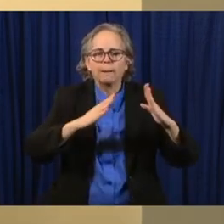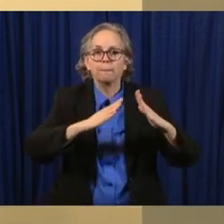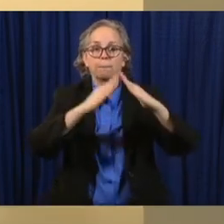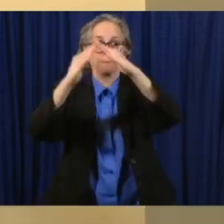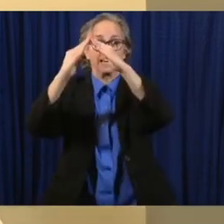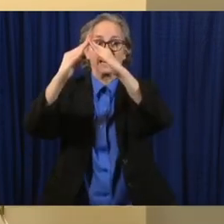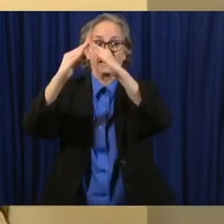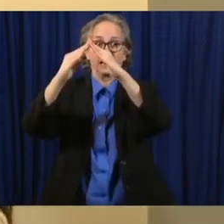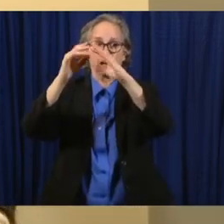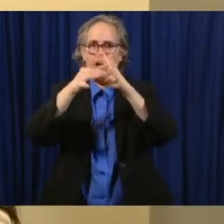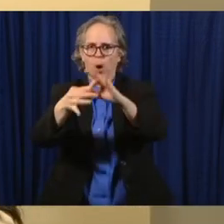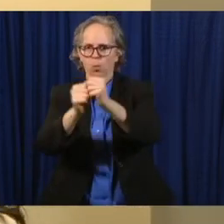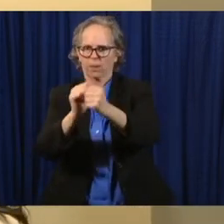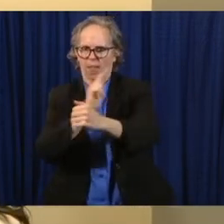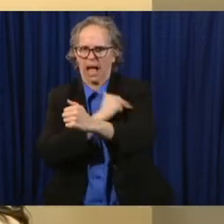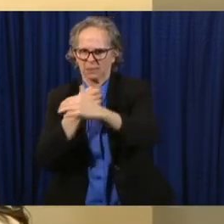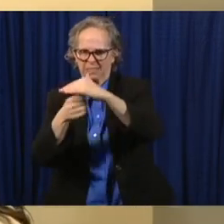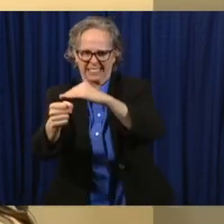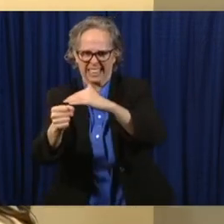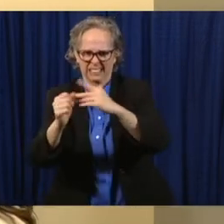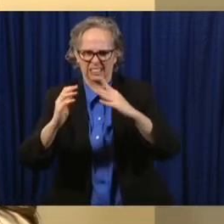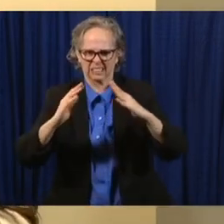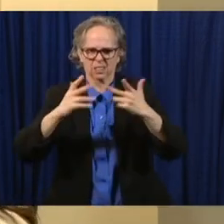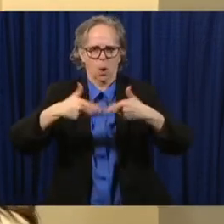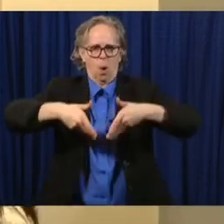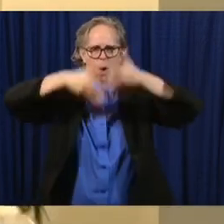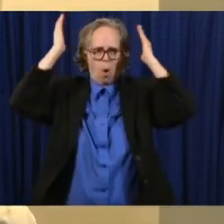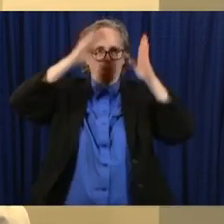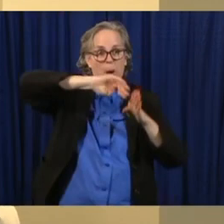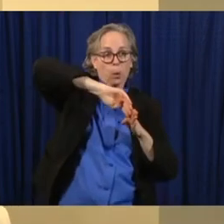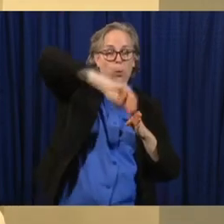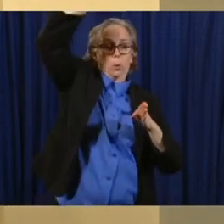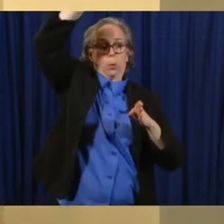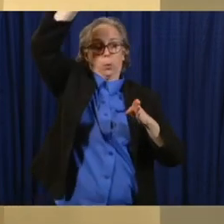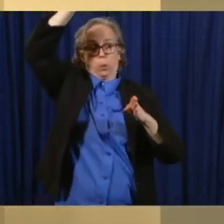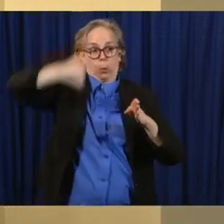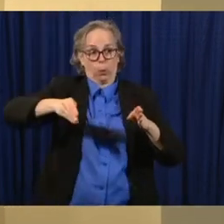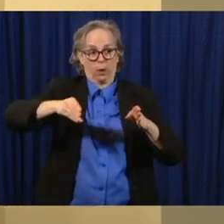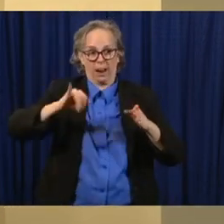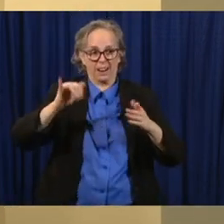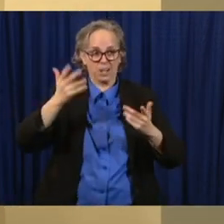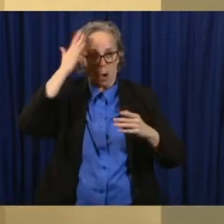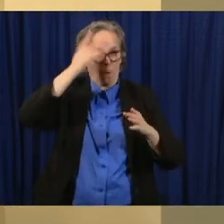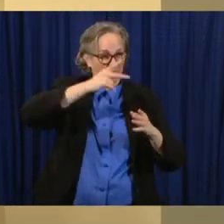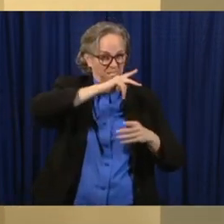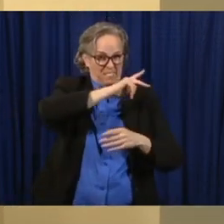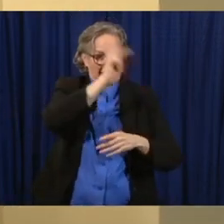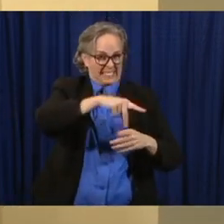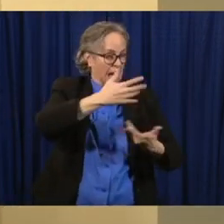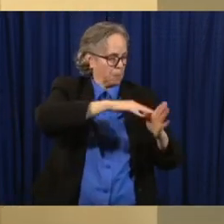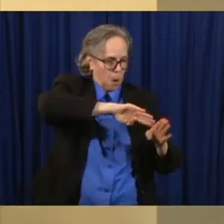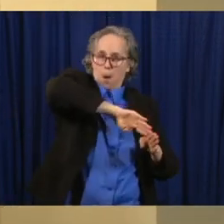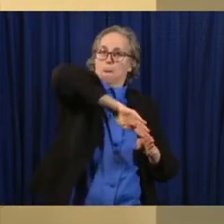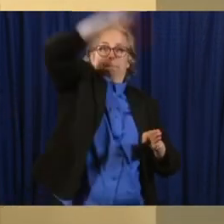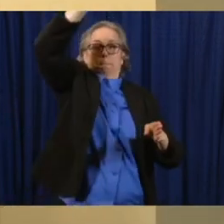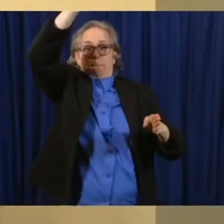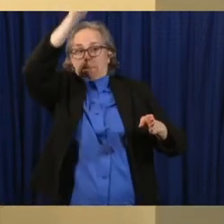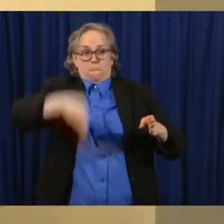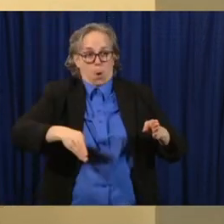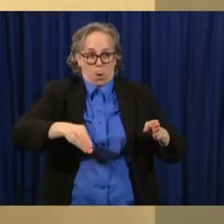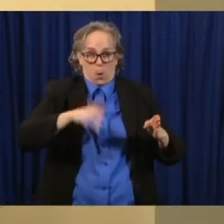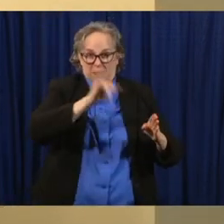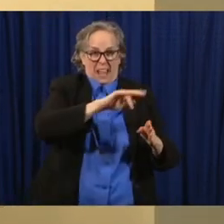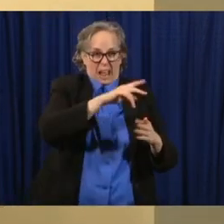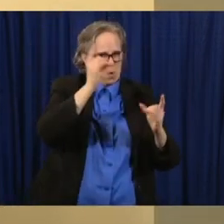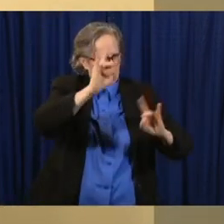capacity overload. And we remember that Philadelphia spiked so much so that it ended up dealing with some of the things that we're looking